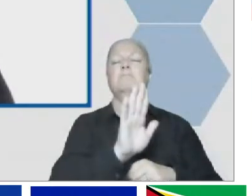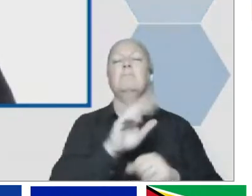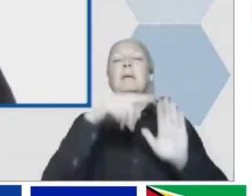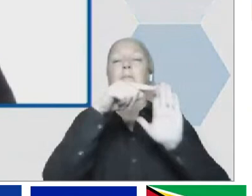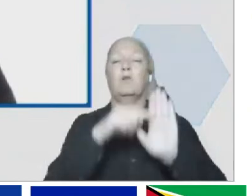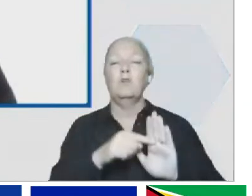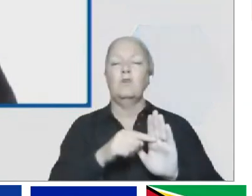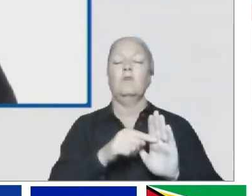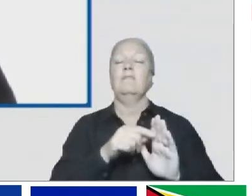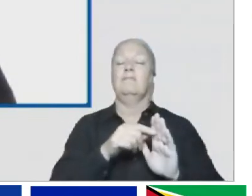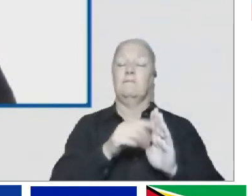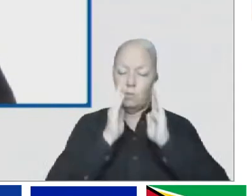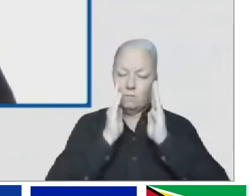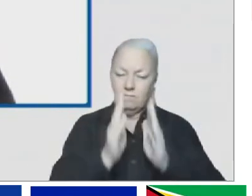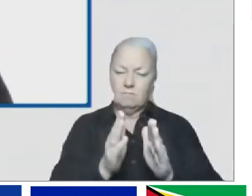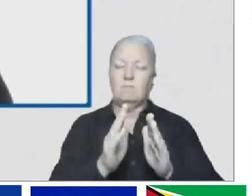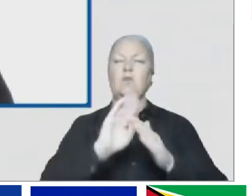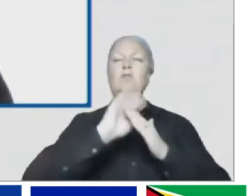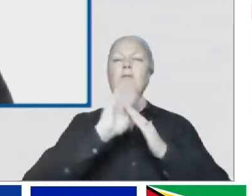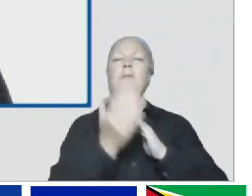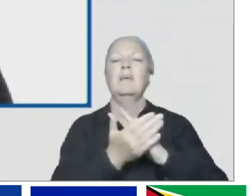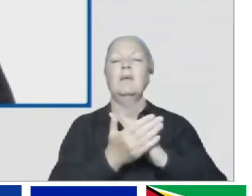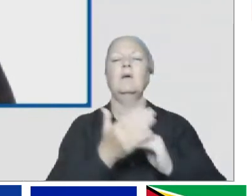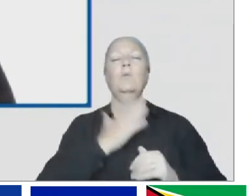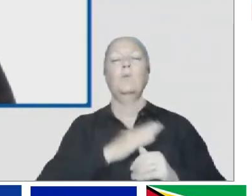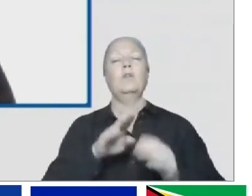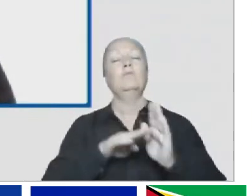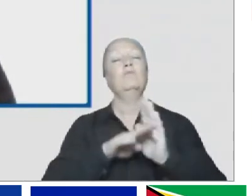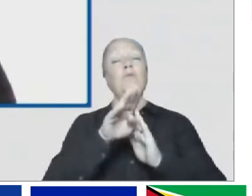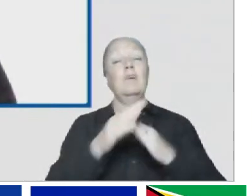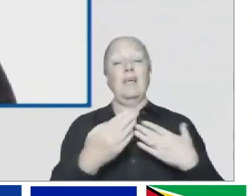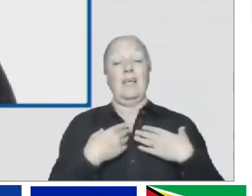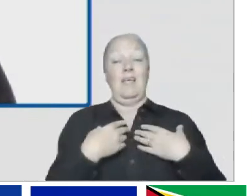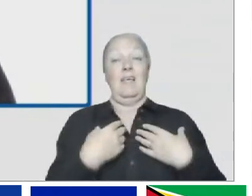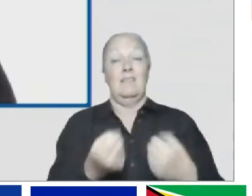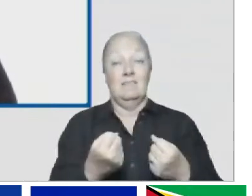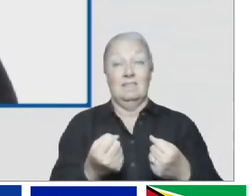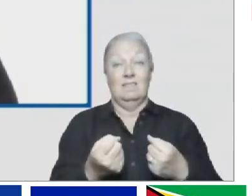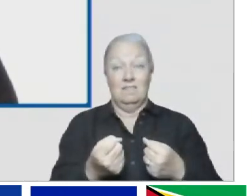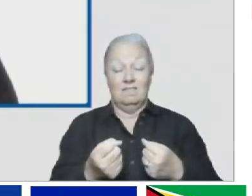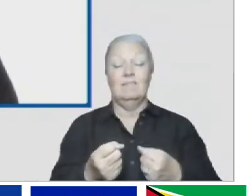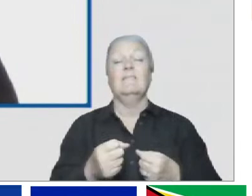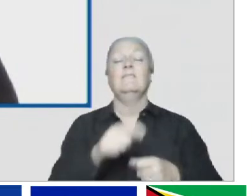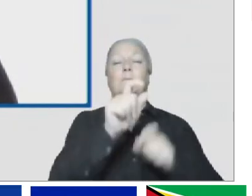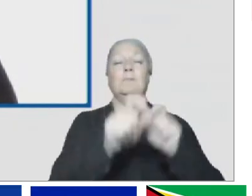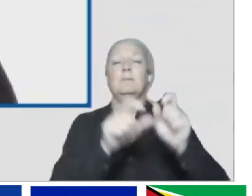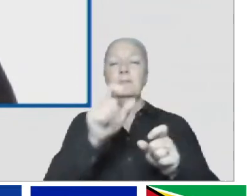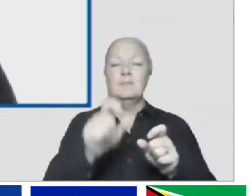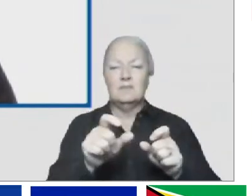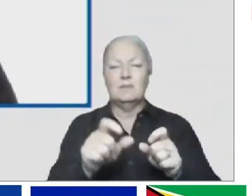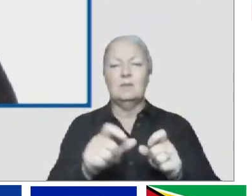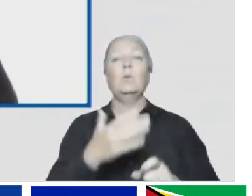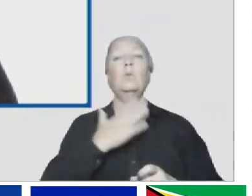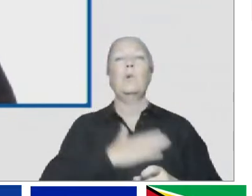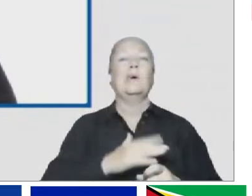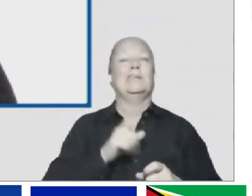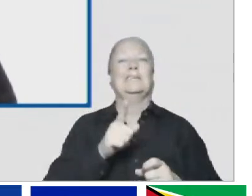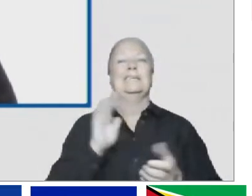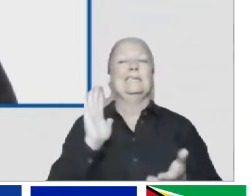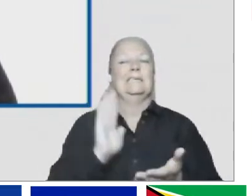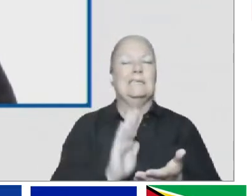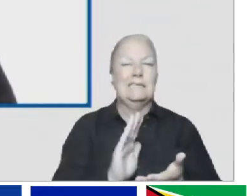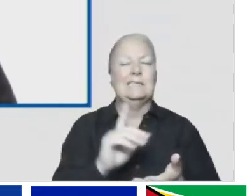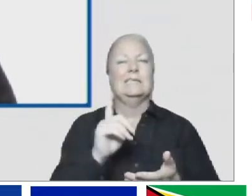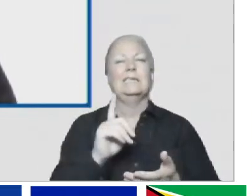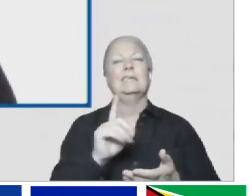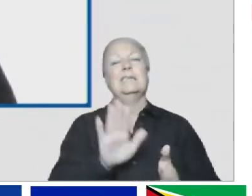improve the health status of all its citizens by reducing the morbidity and mortality and associated costs of